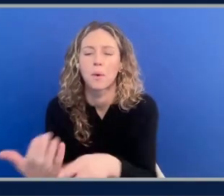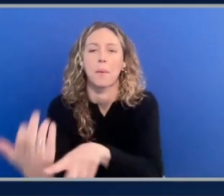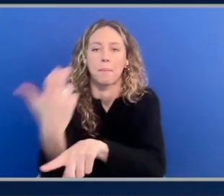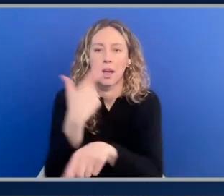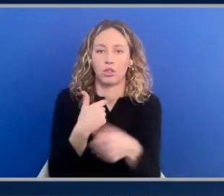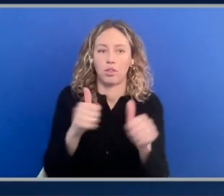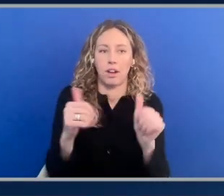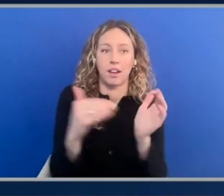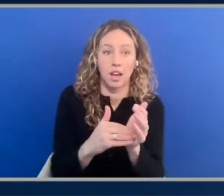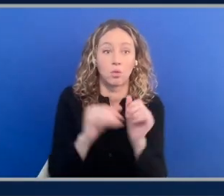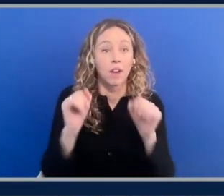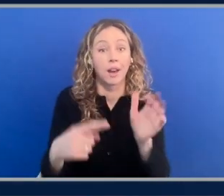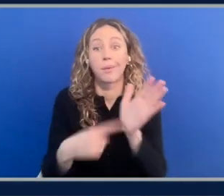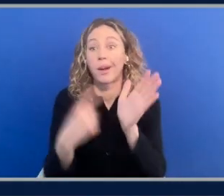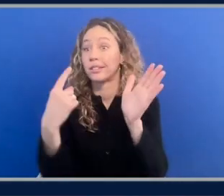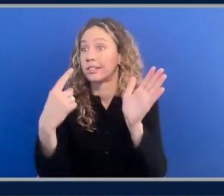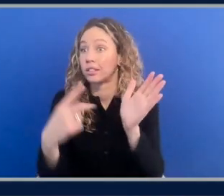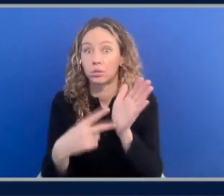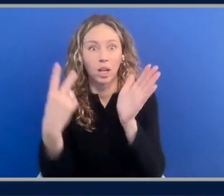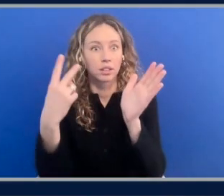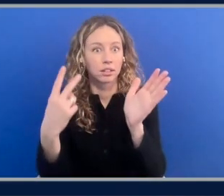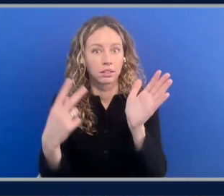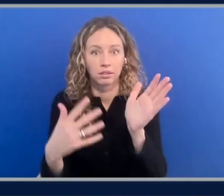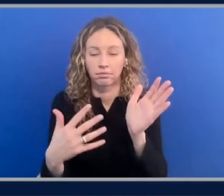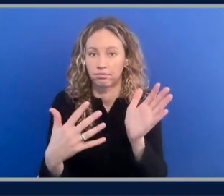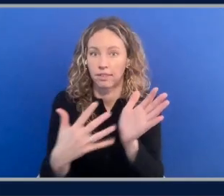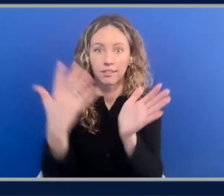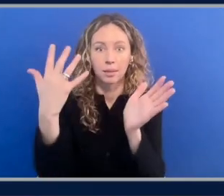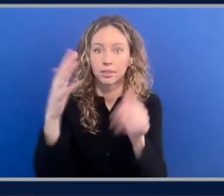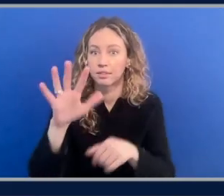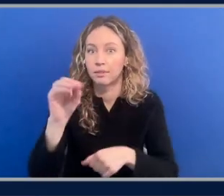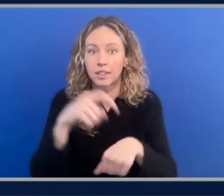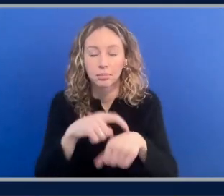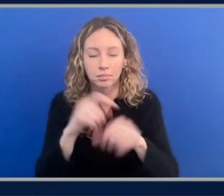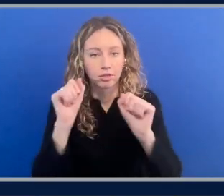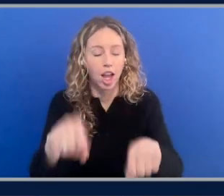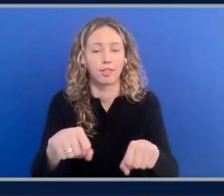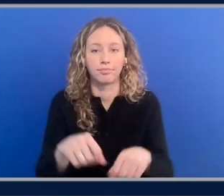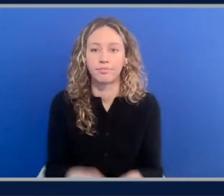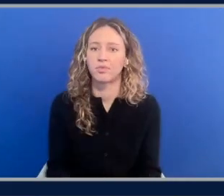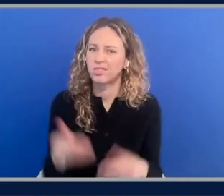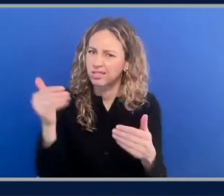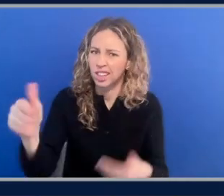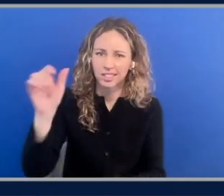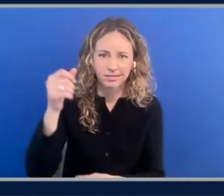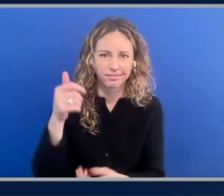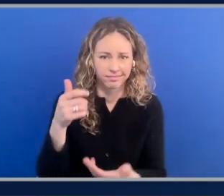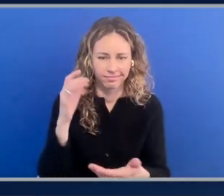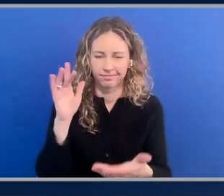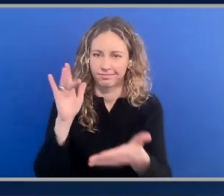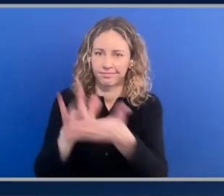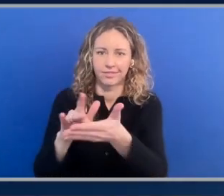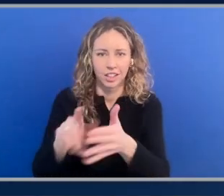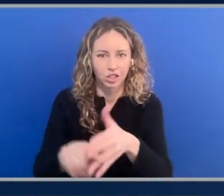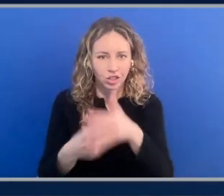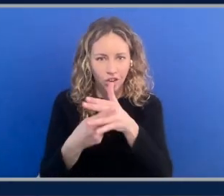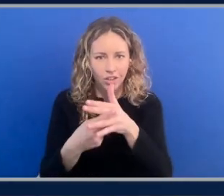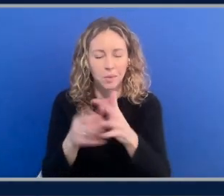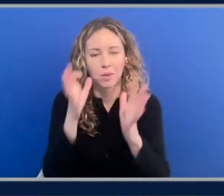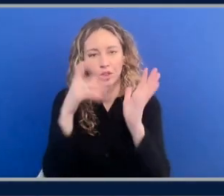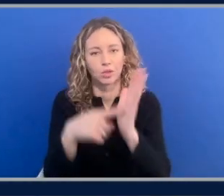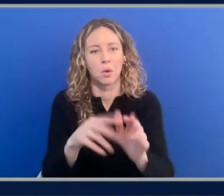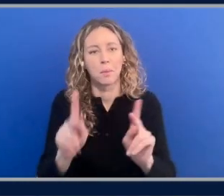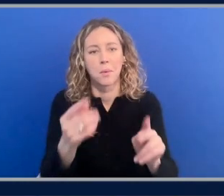you can do it 5 times, you can do it 50 times if you want. But let's smash that start button. I want to get in there and show these people what it looks like. I